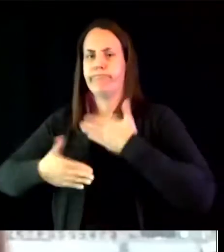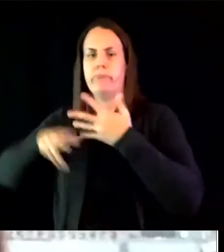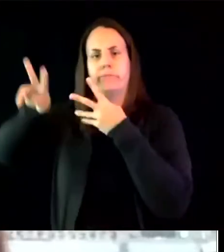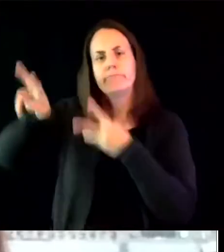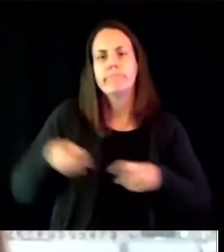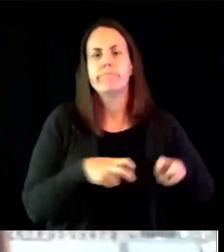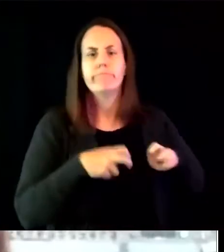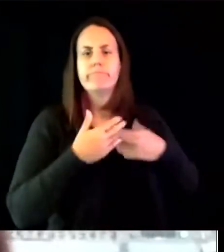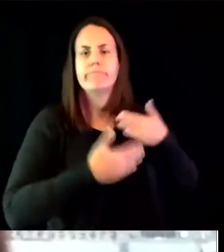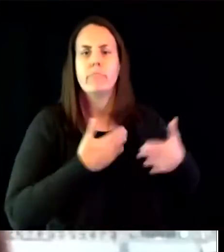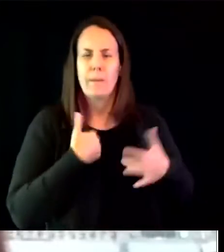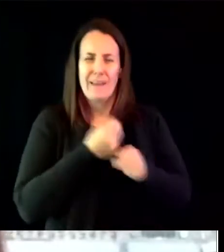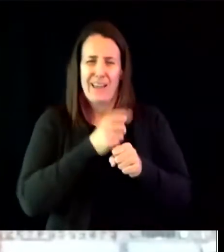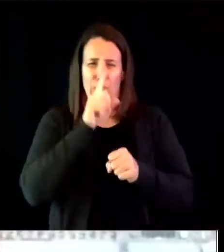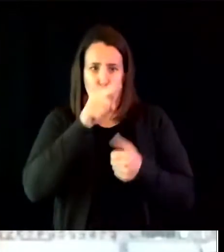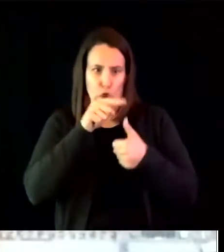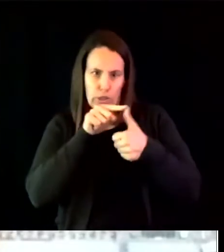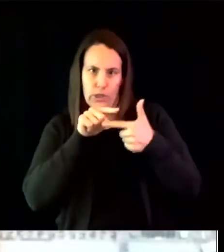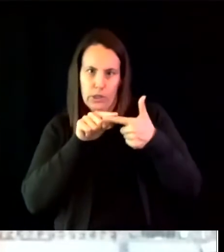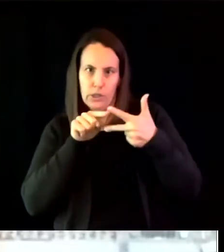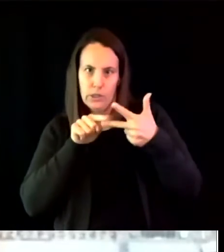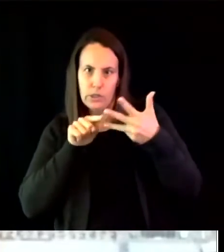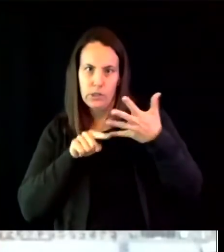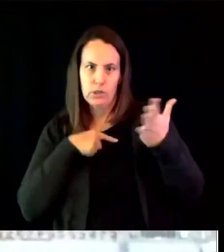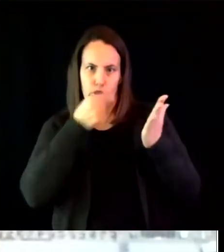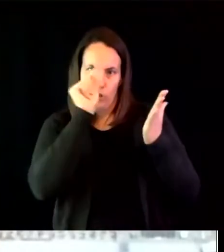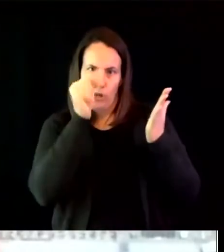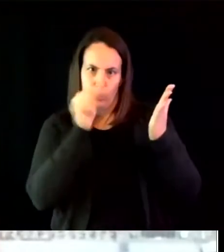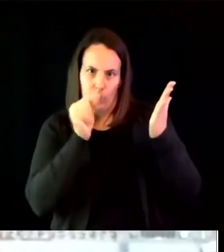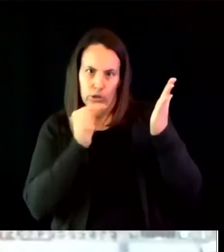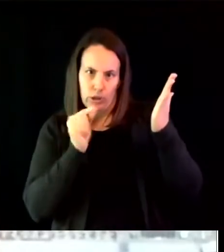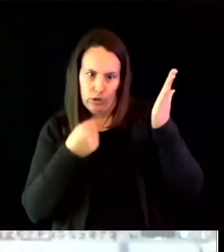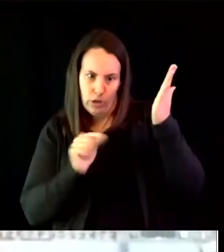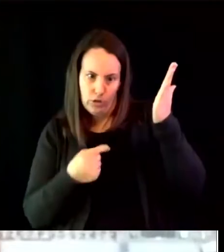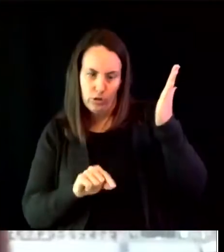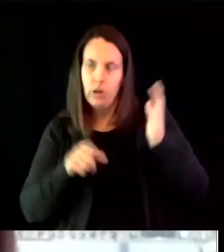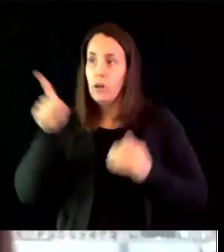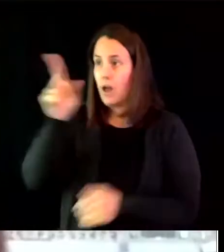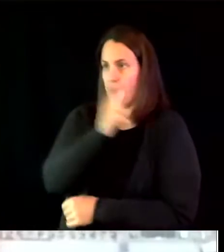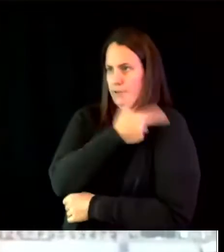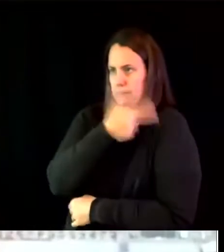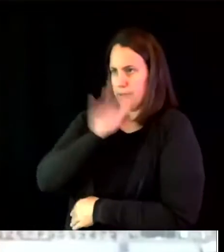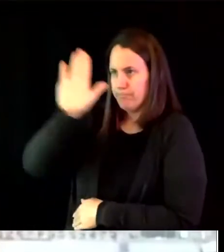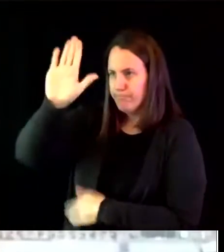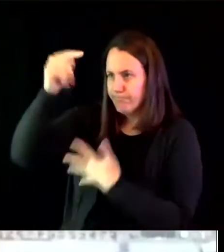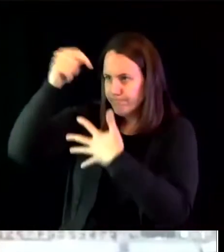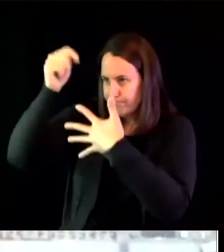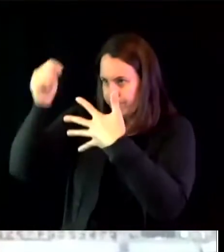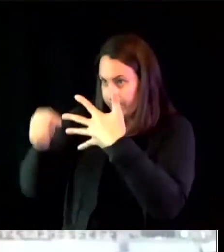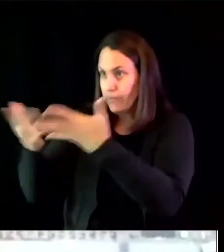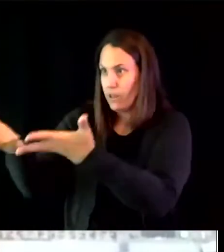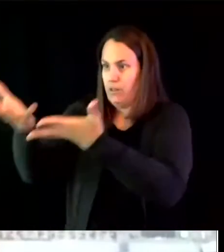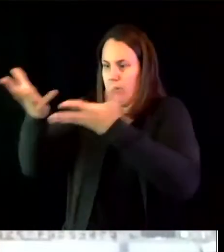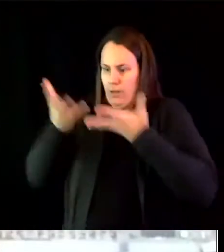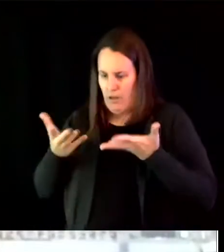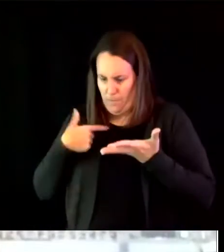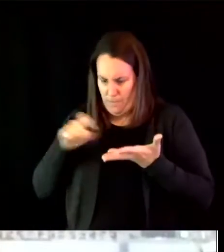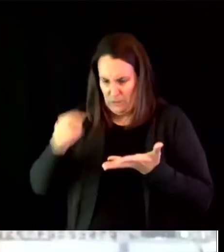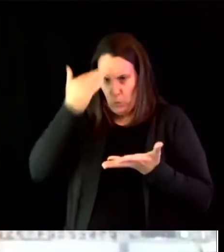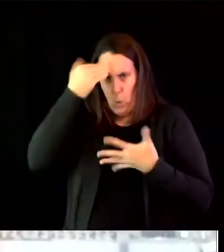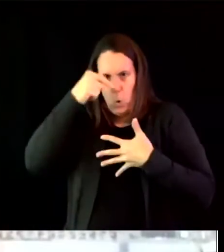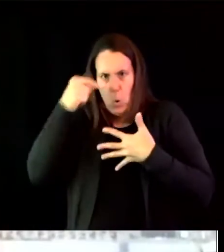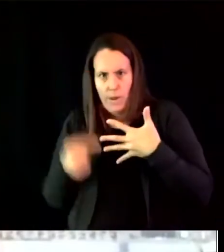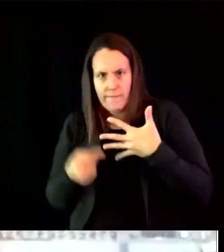your processes and protocols. And be willing, be flexible, be nimble to adjust as the